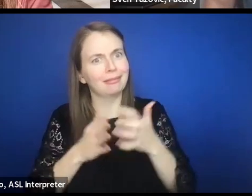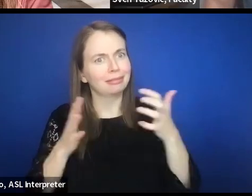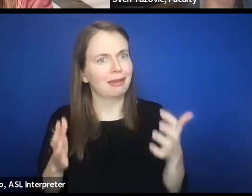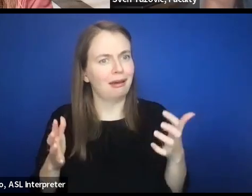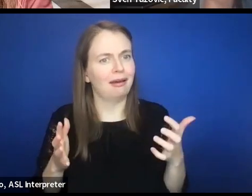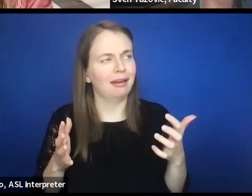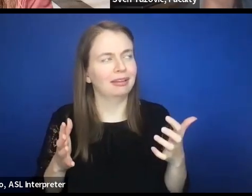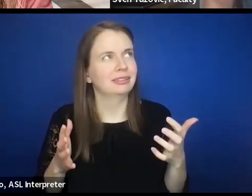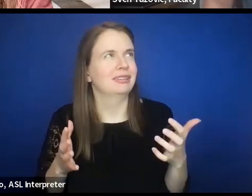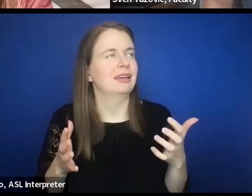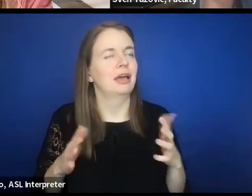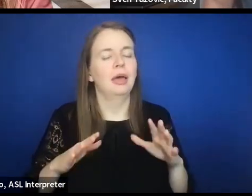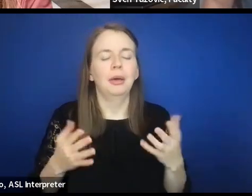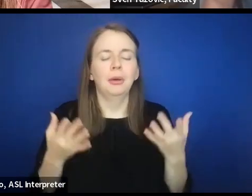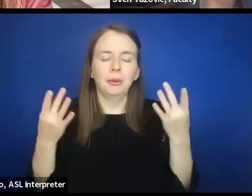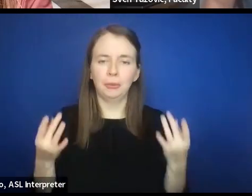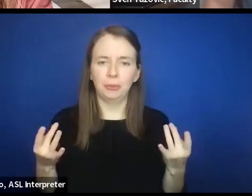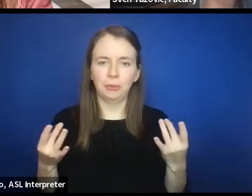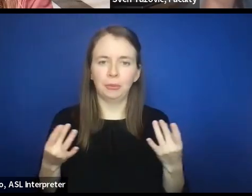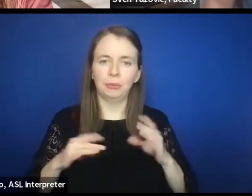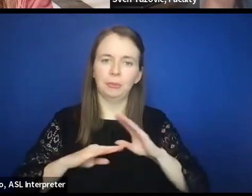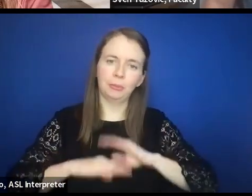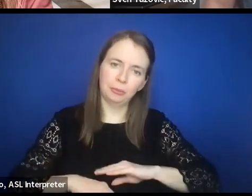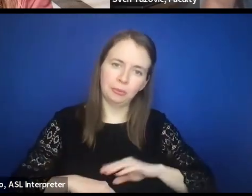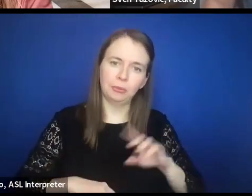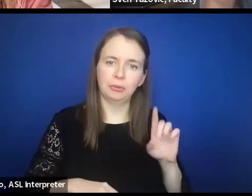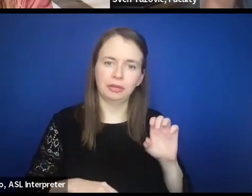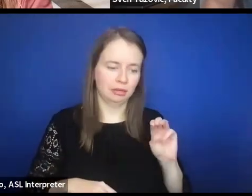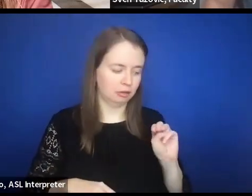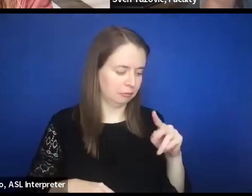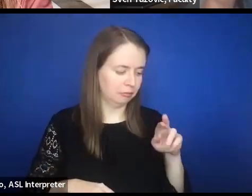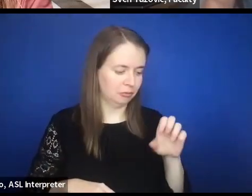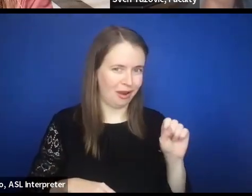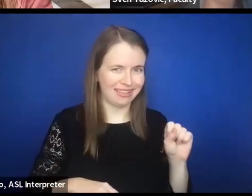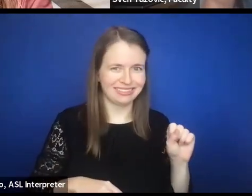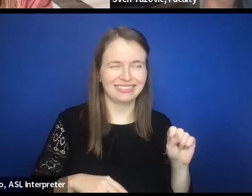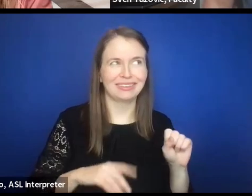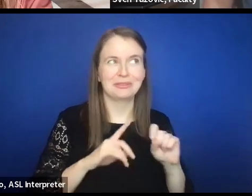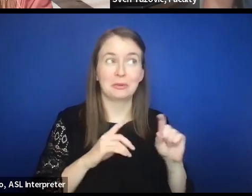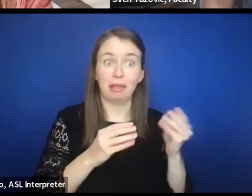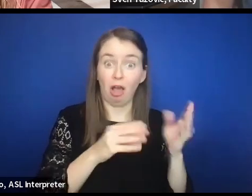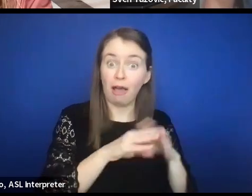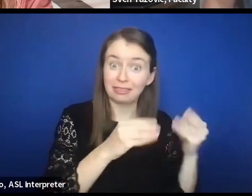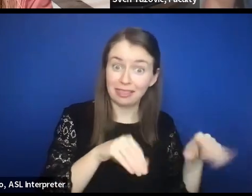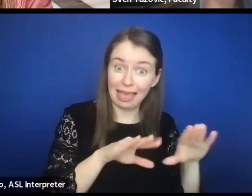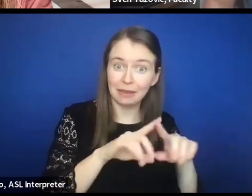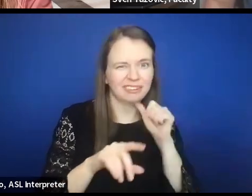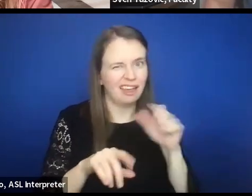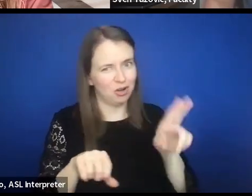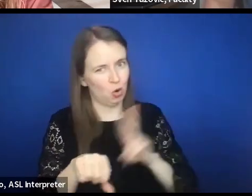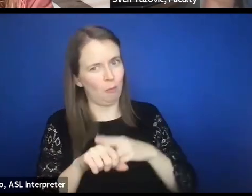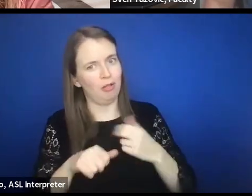to almost decompress, being back on land, but not being back in your normal life. When I came